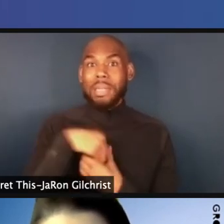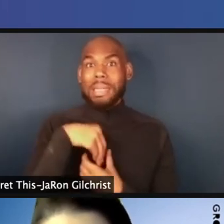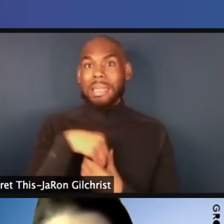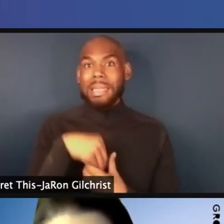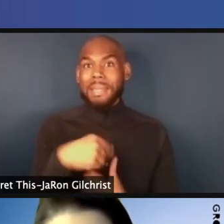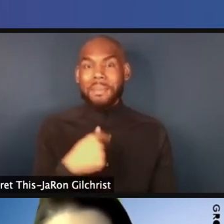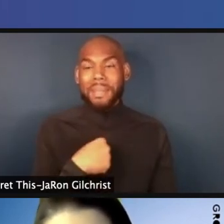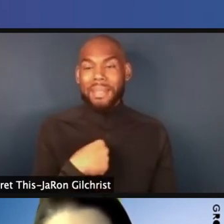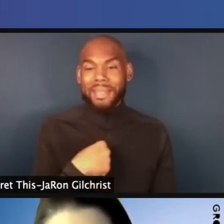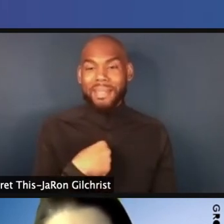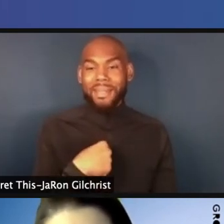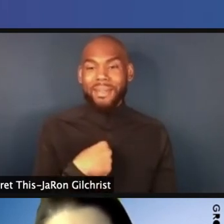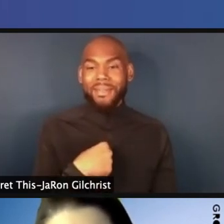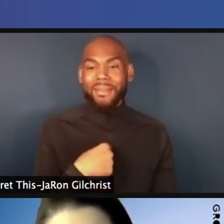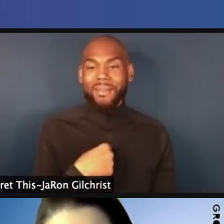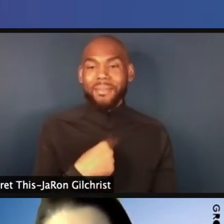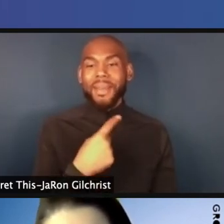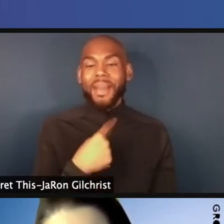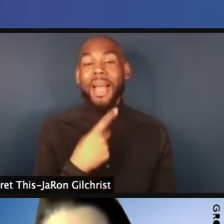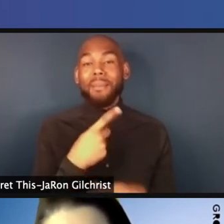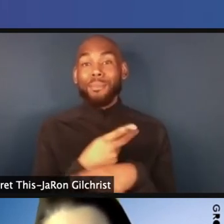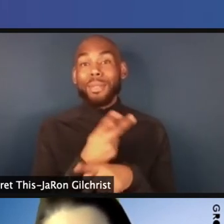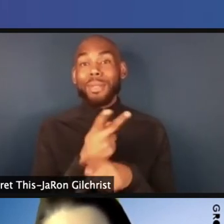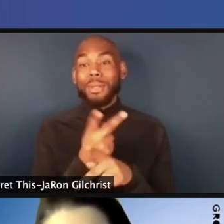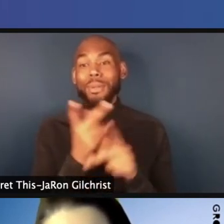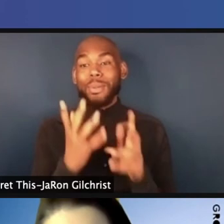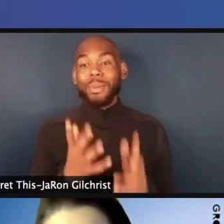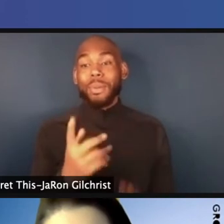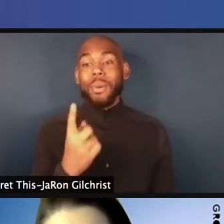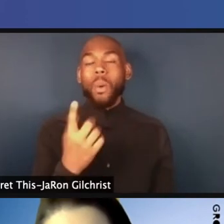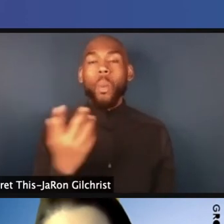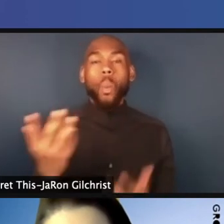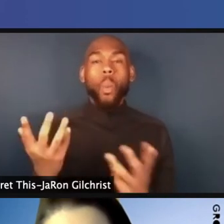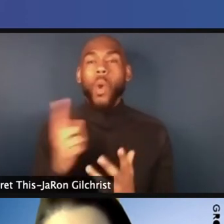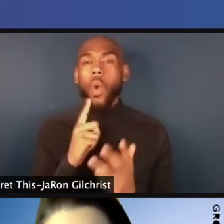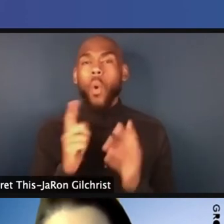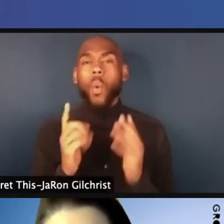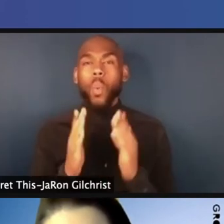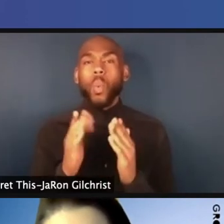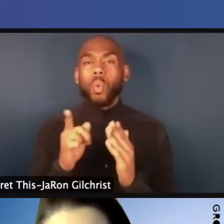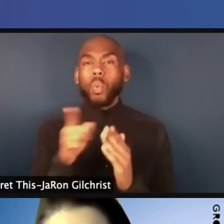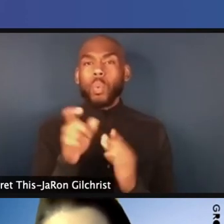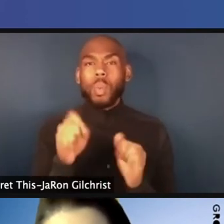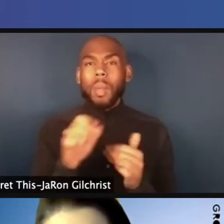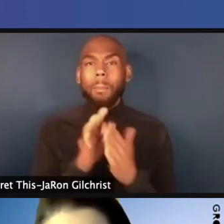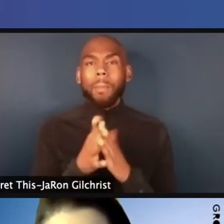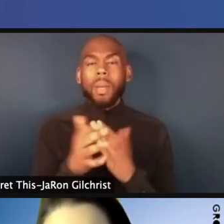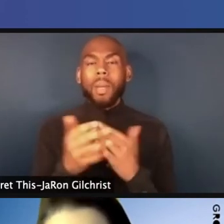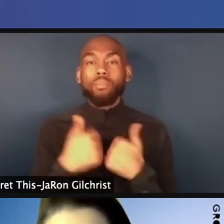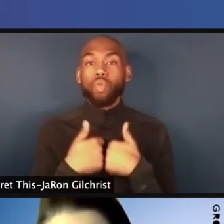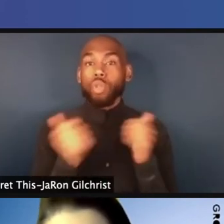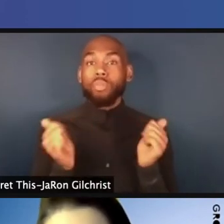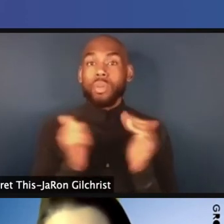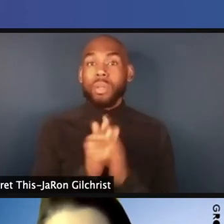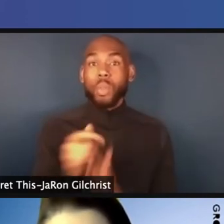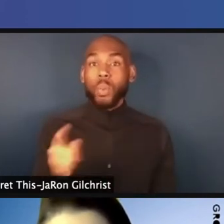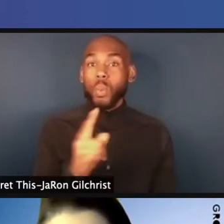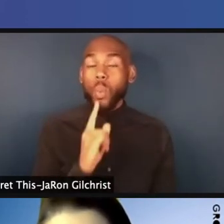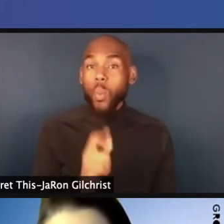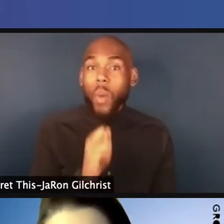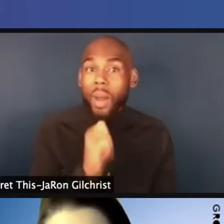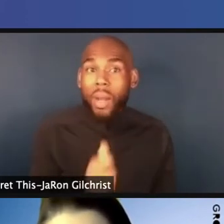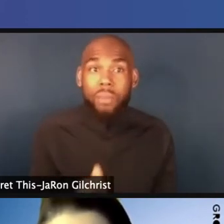because, you know, I'm a producer, is, what are the ways in which you can be transparent that you are not? Have you thought about who your